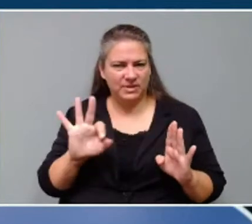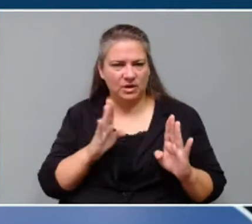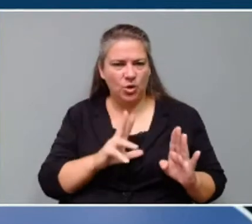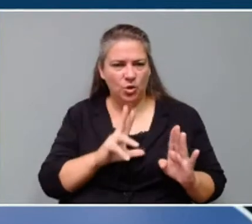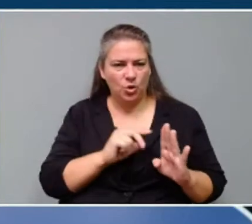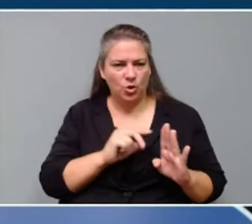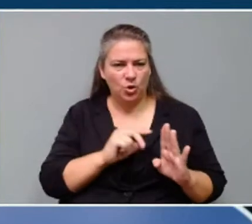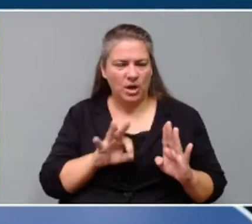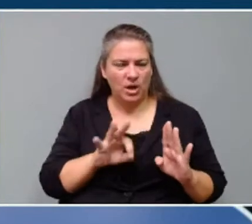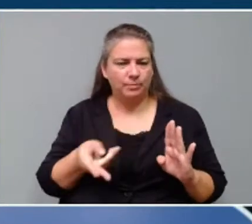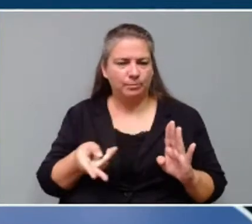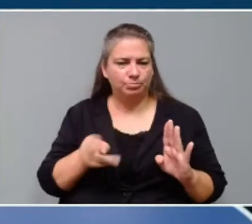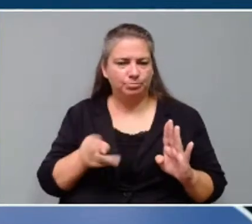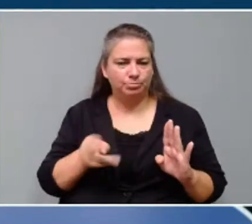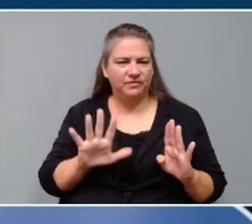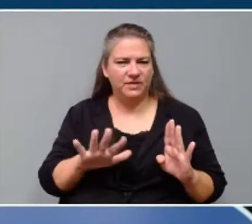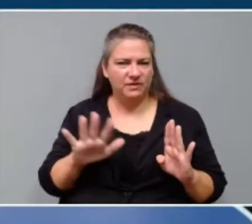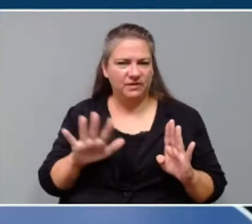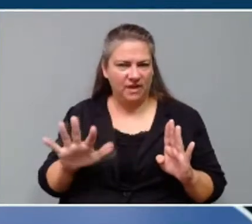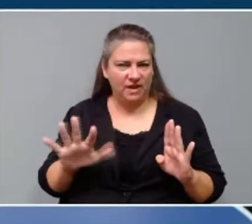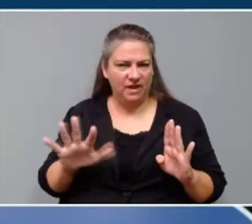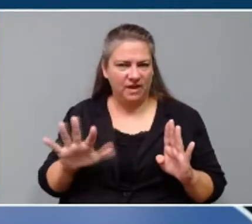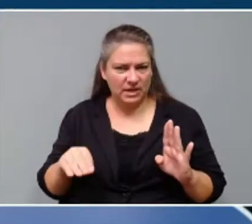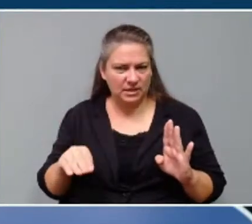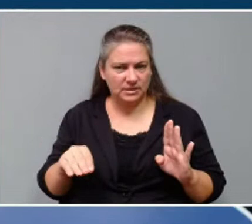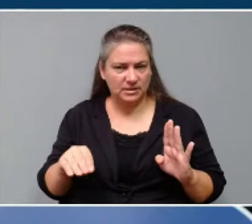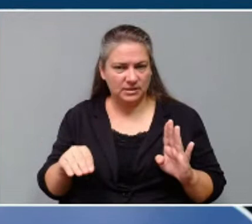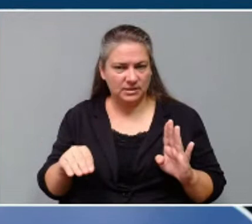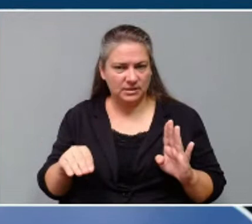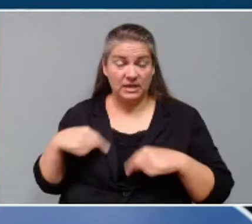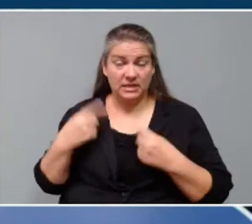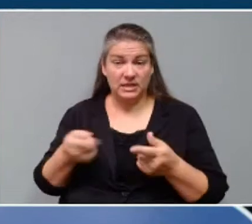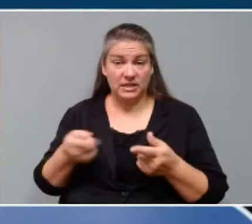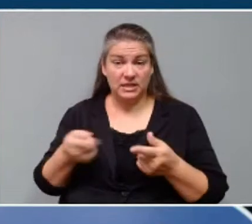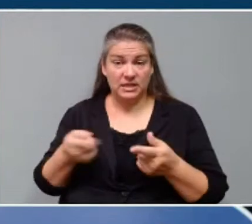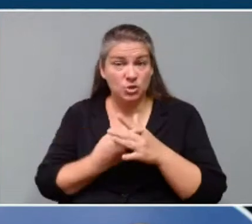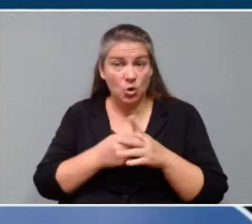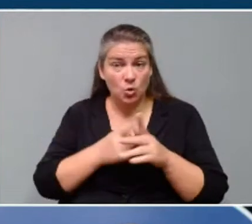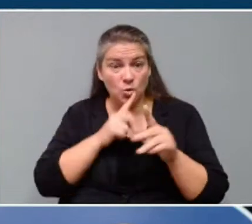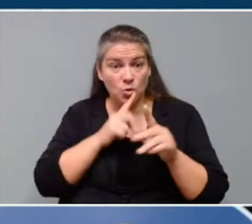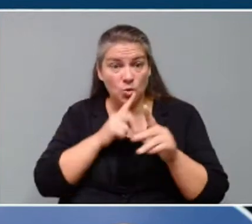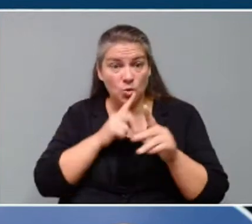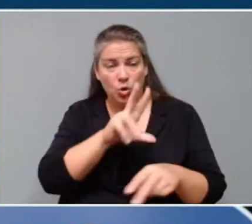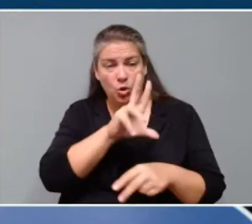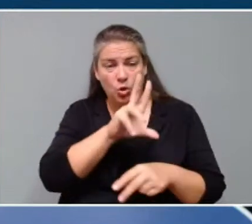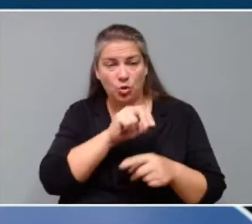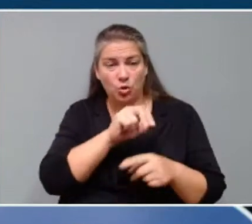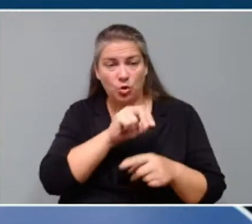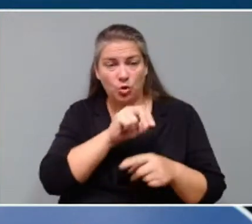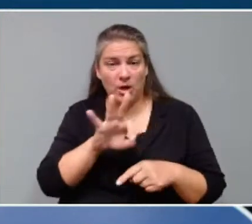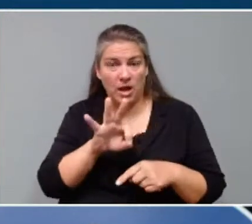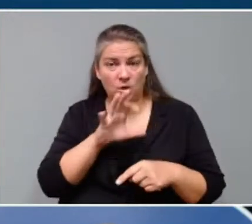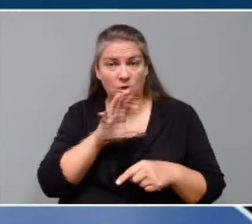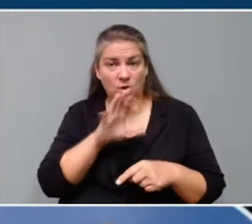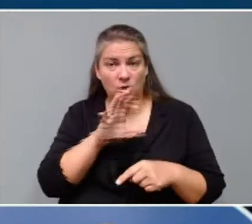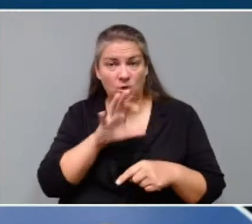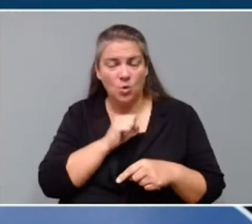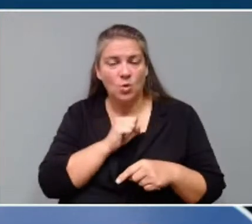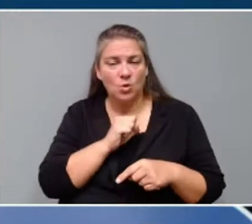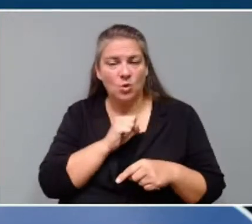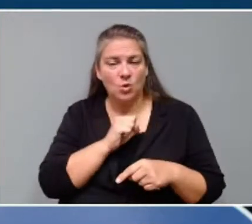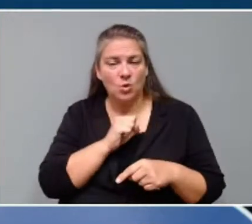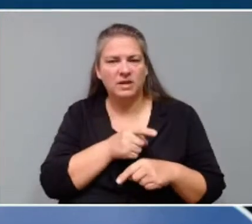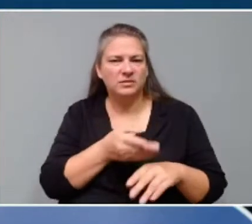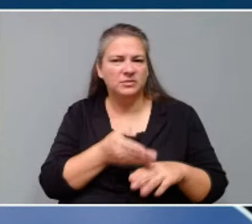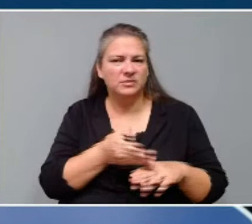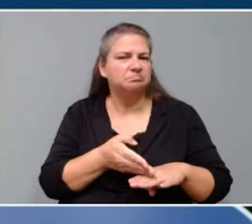1 percentage point to 55%. Since we started really looking at this, the 30 to 39-year-olds have gotten better. More